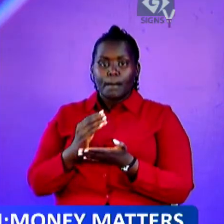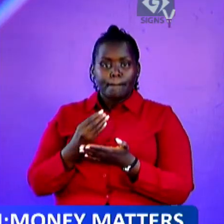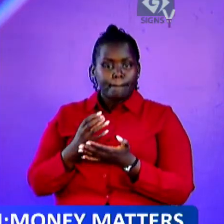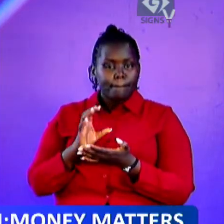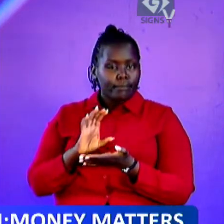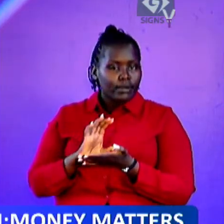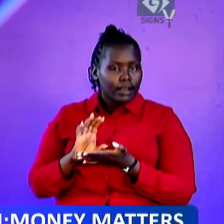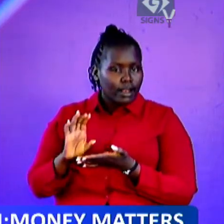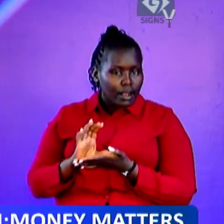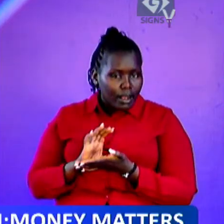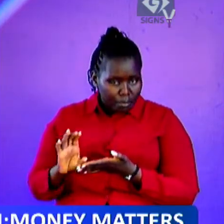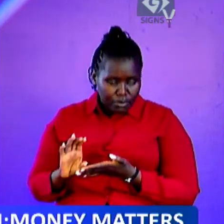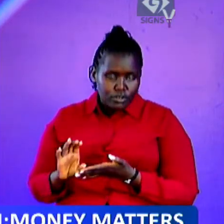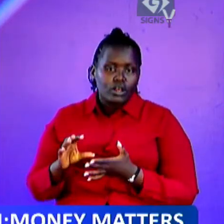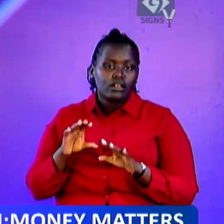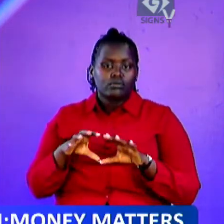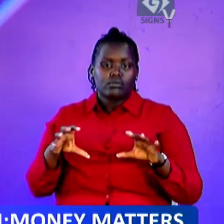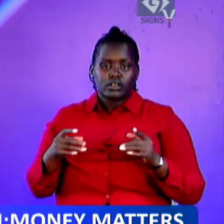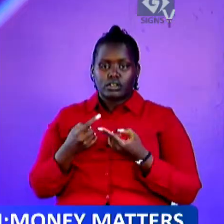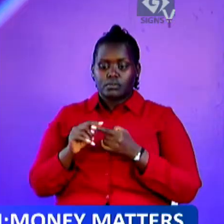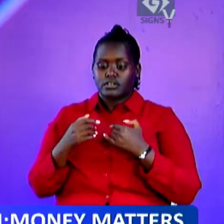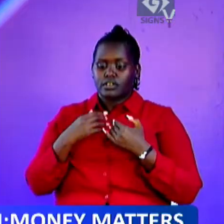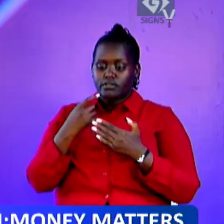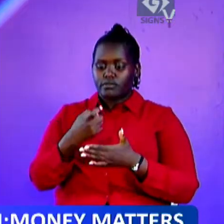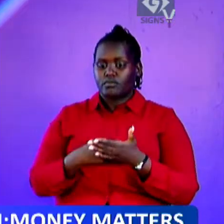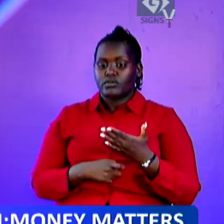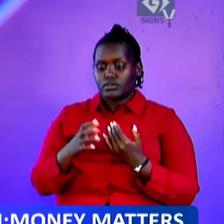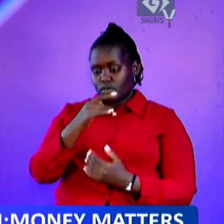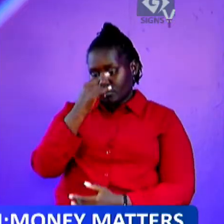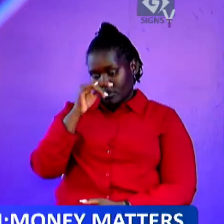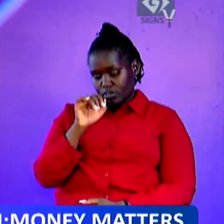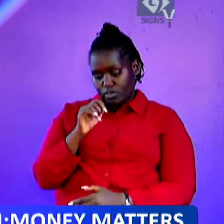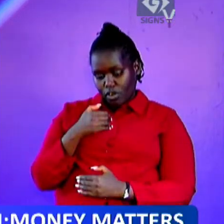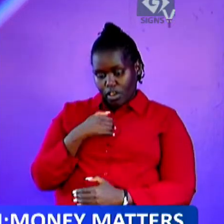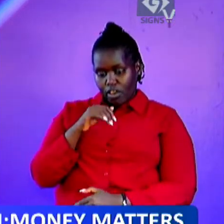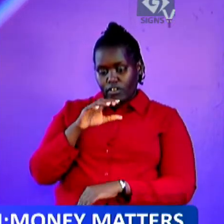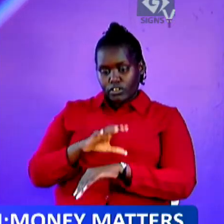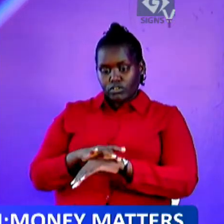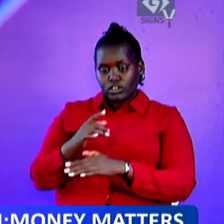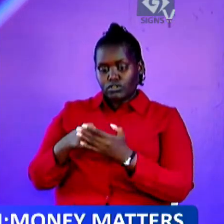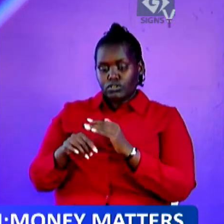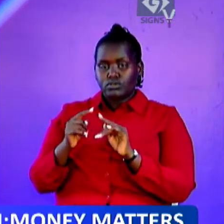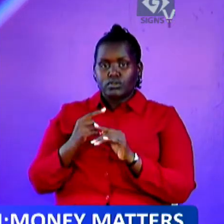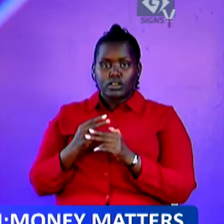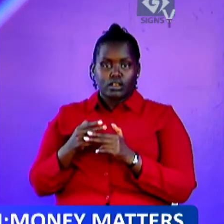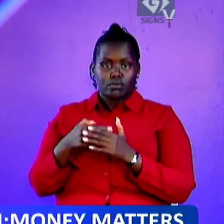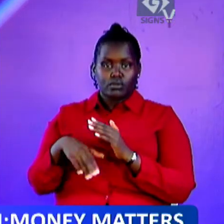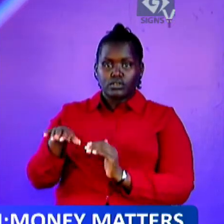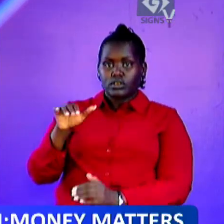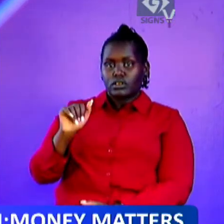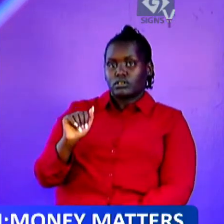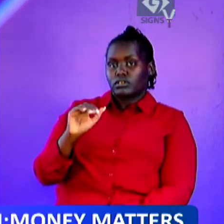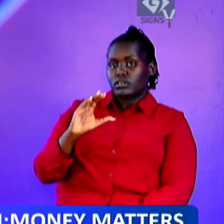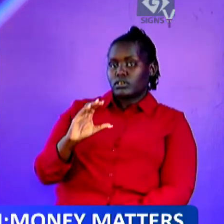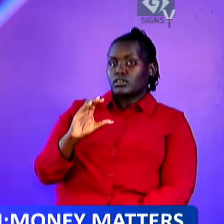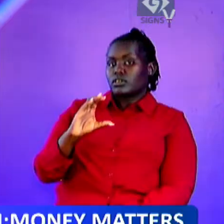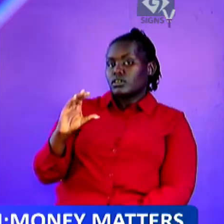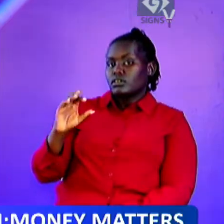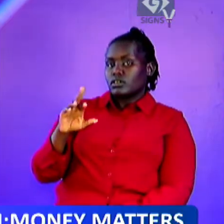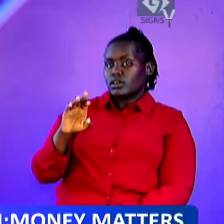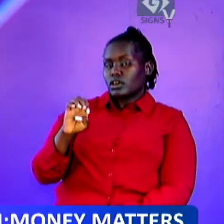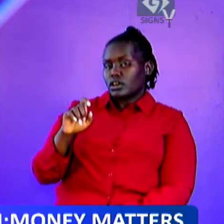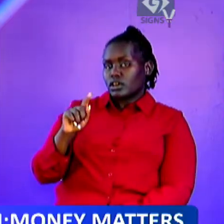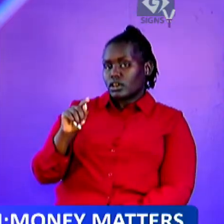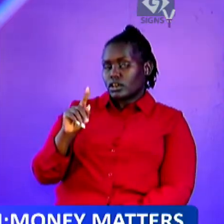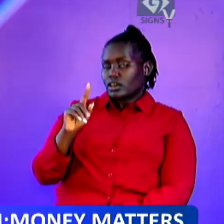at a cost, because you would have to get what we call a credit rating. Yeah. From an organization